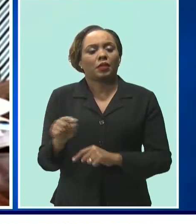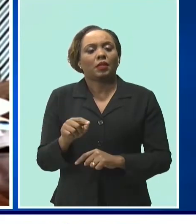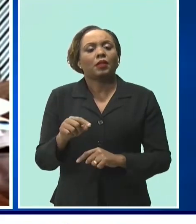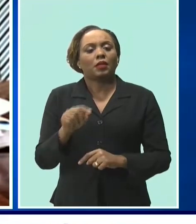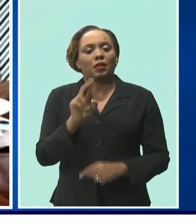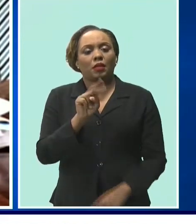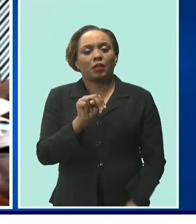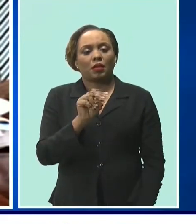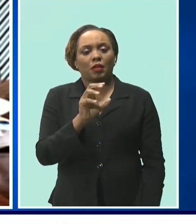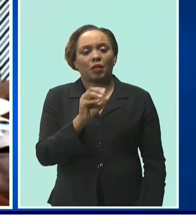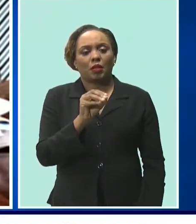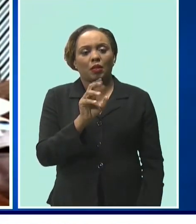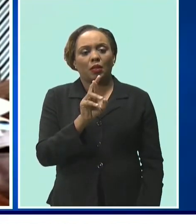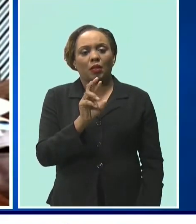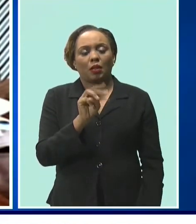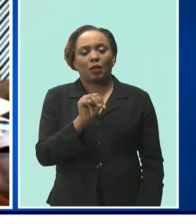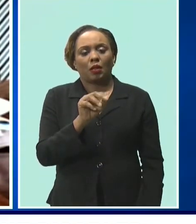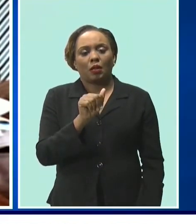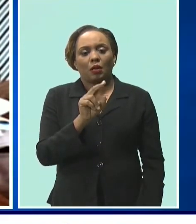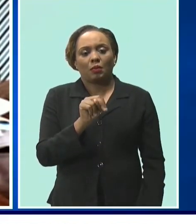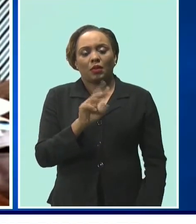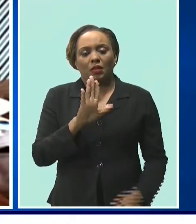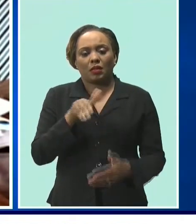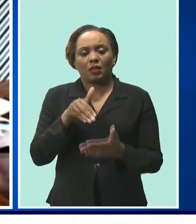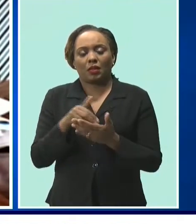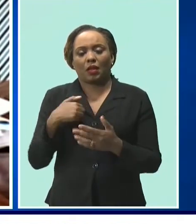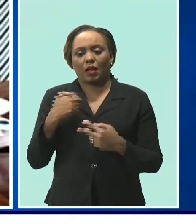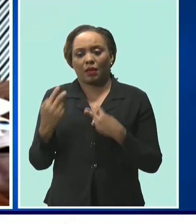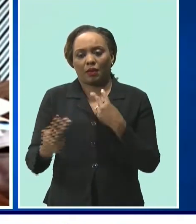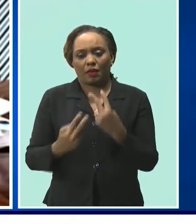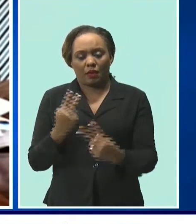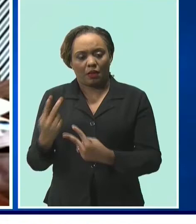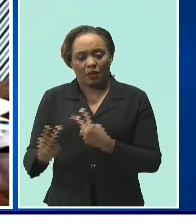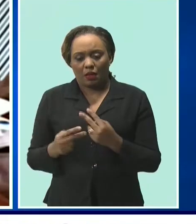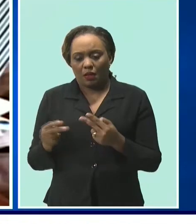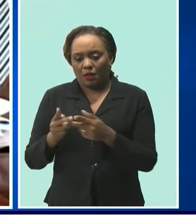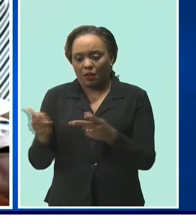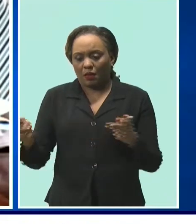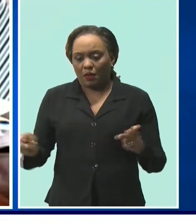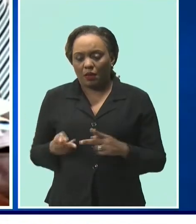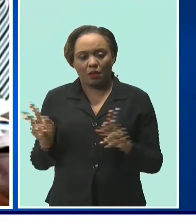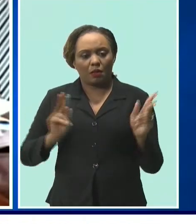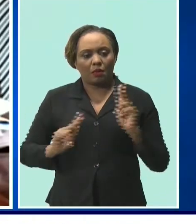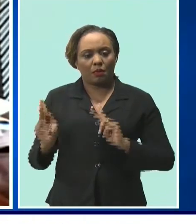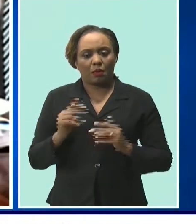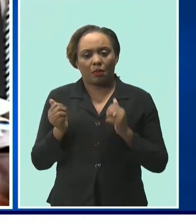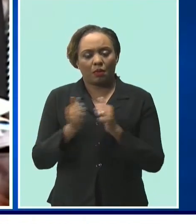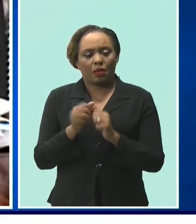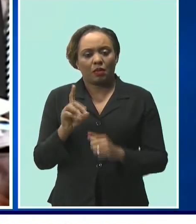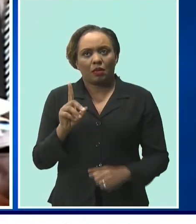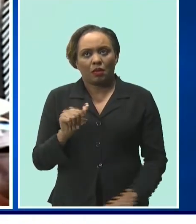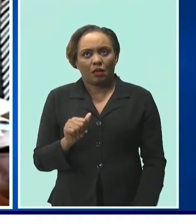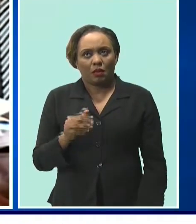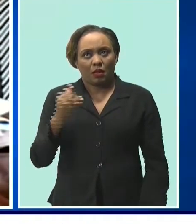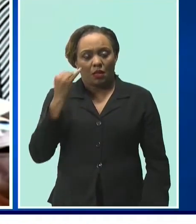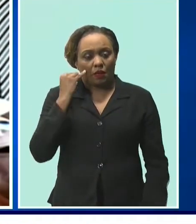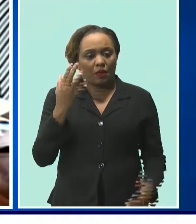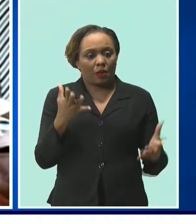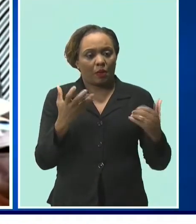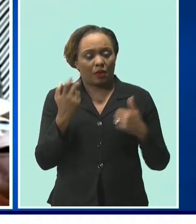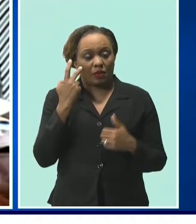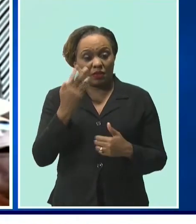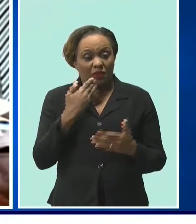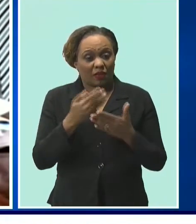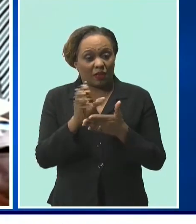I visited that area that was allocated for persons with disabilities to ply their trade. And if you want to see good art